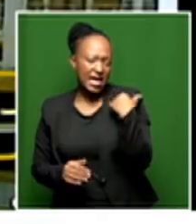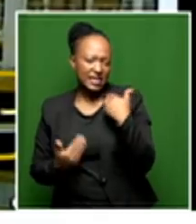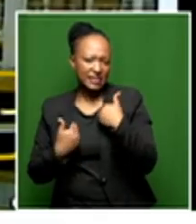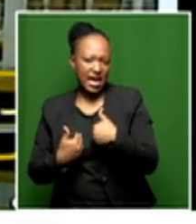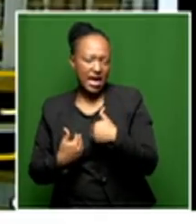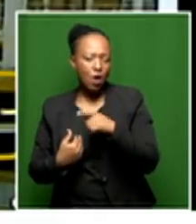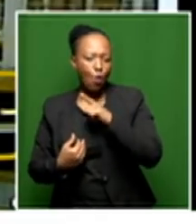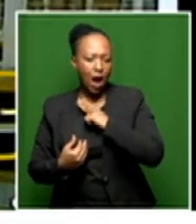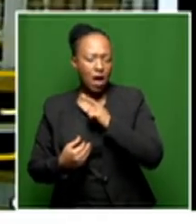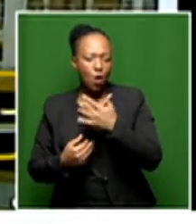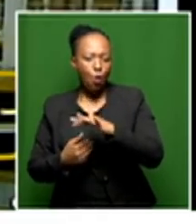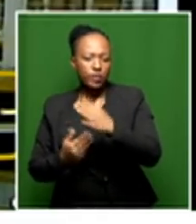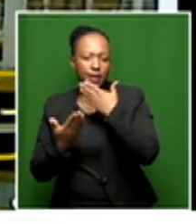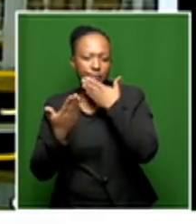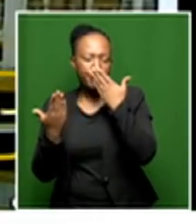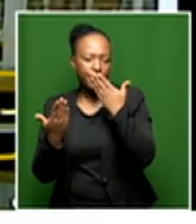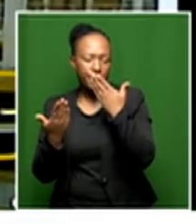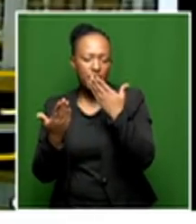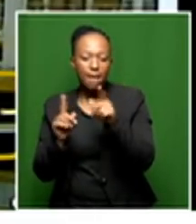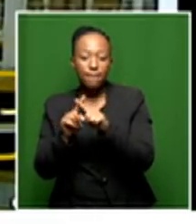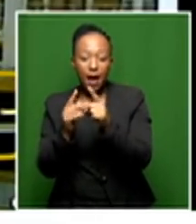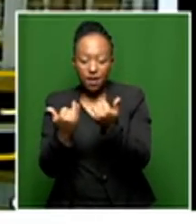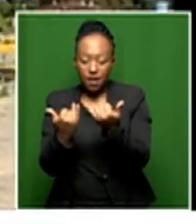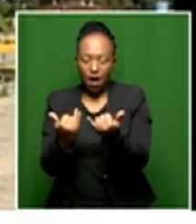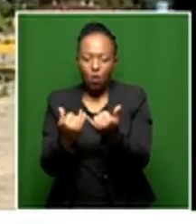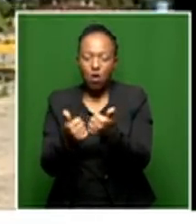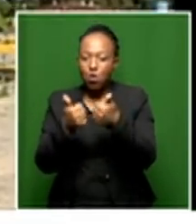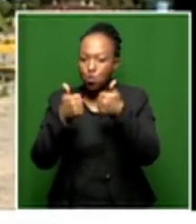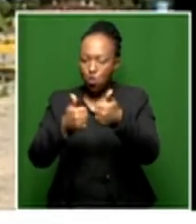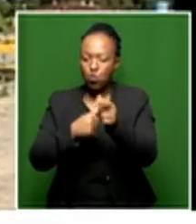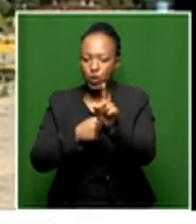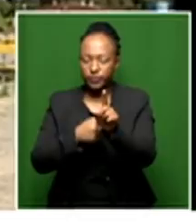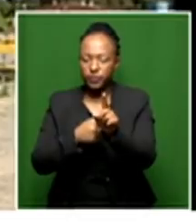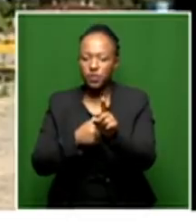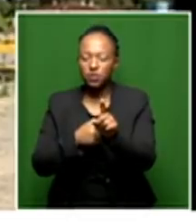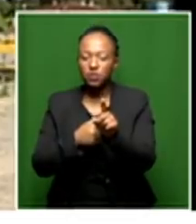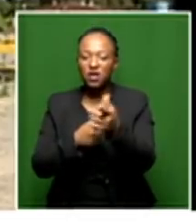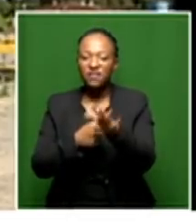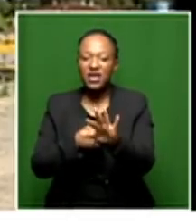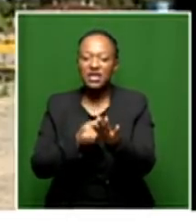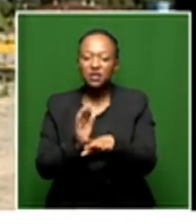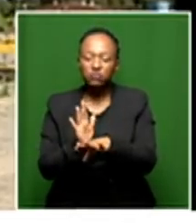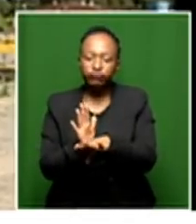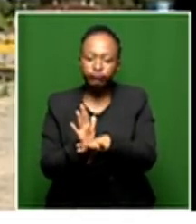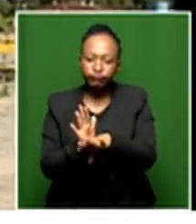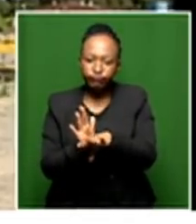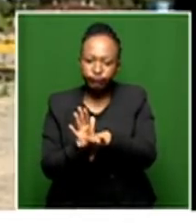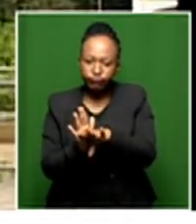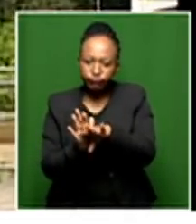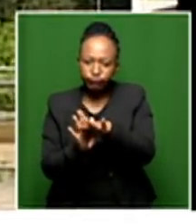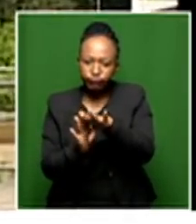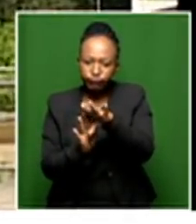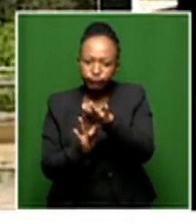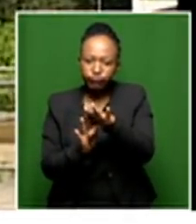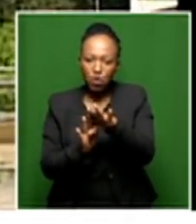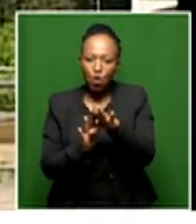Sunday incidents. But the beautiful thing is that they increased, you know, at a